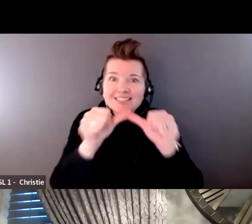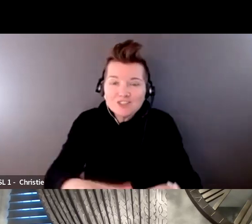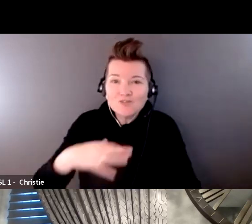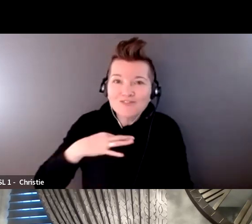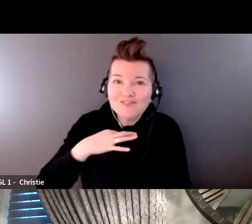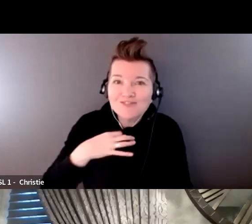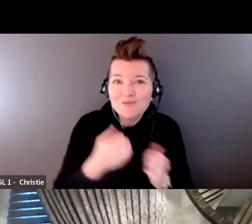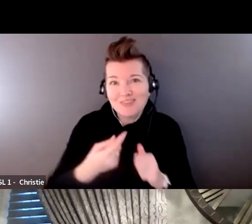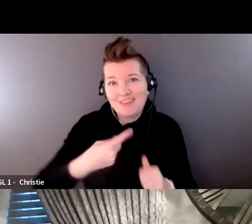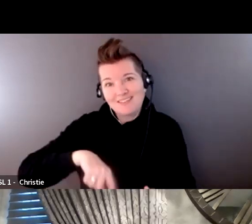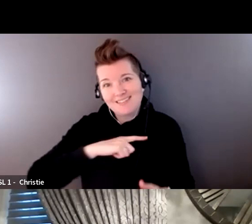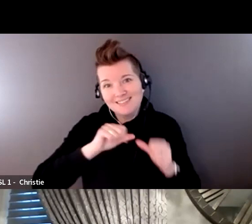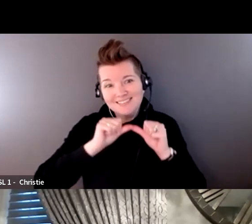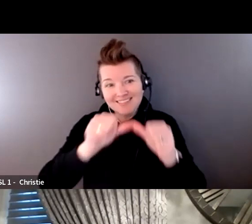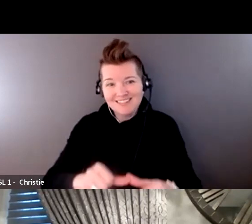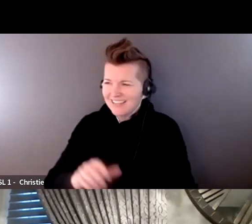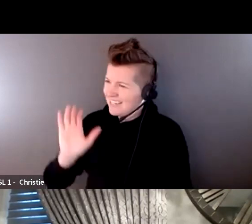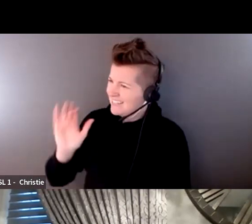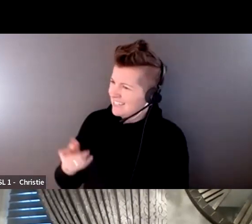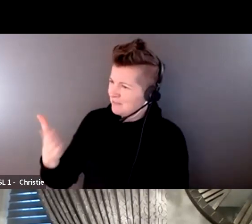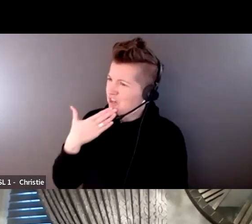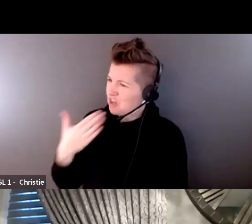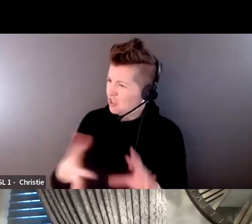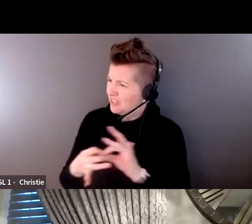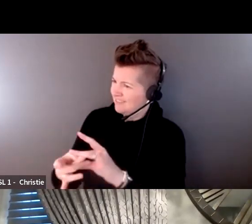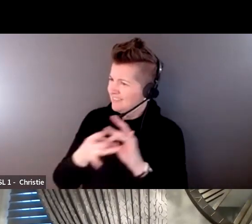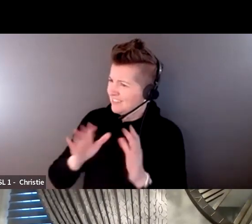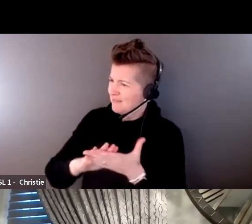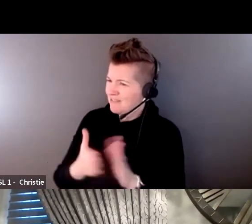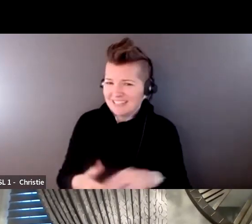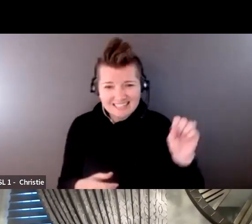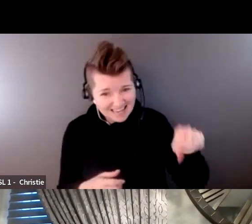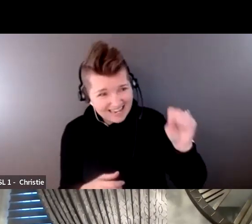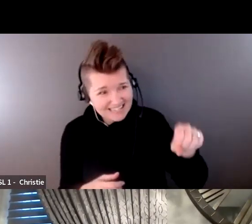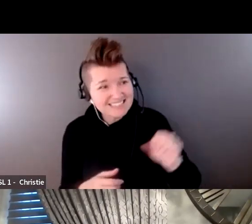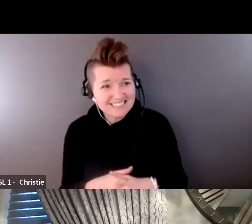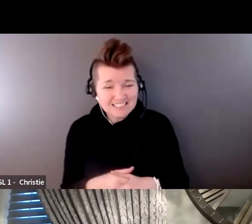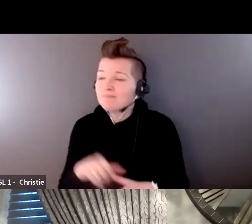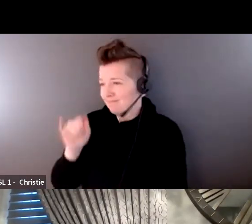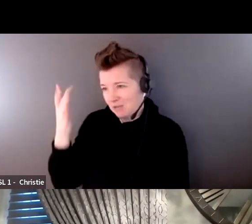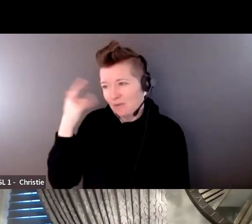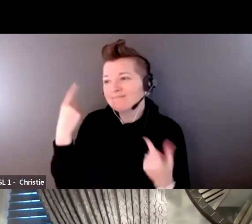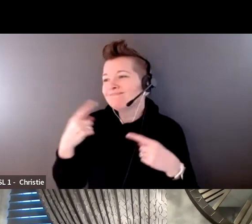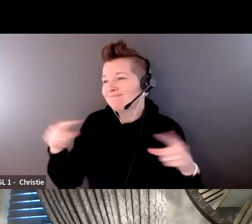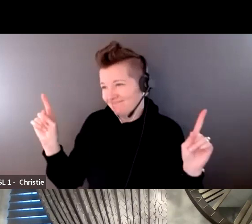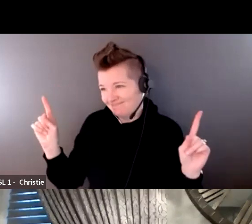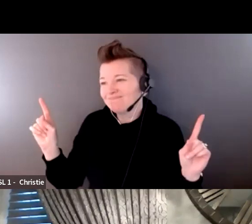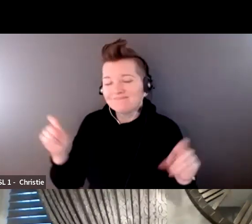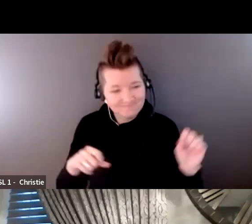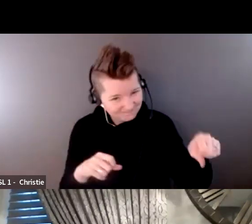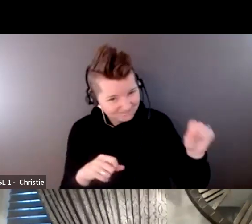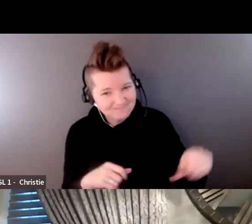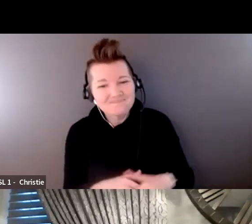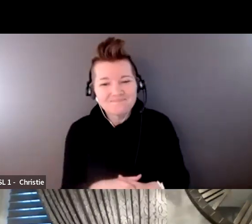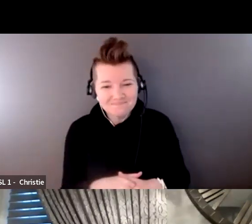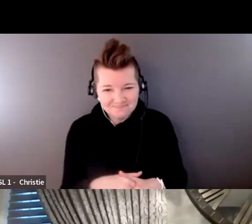So it sounds like a really tight-knit community, and it makes sense as to why there's so much success at the end of all this. You